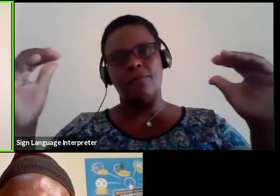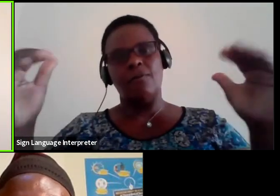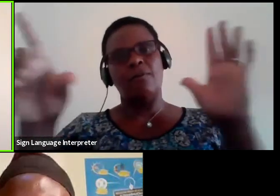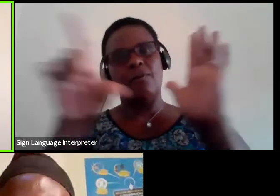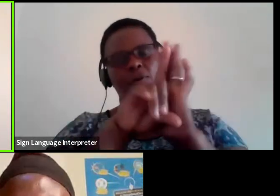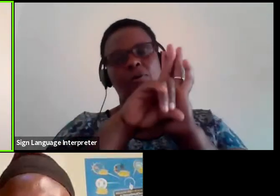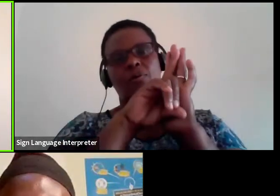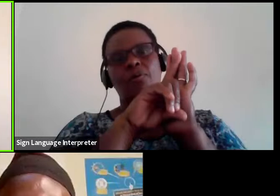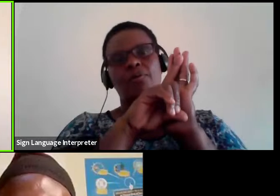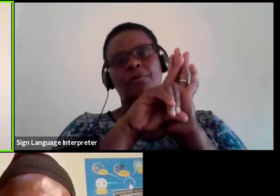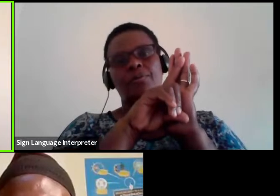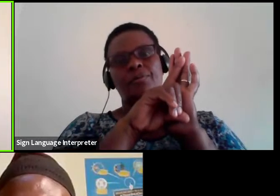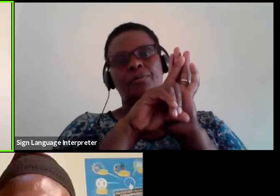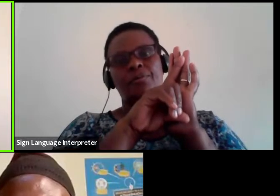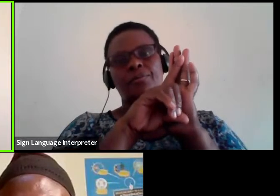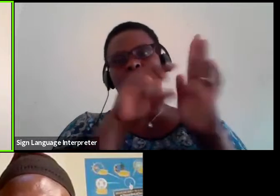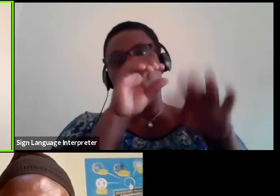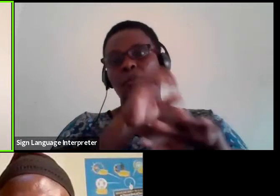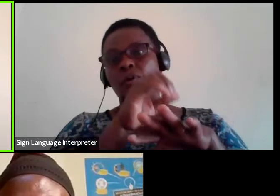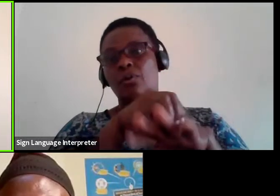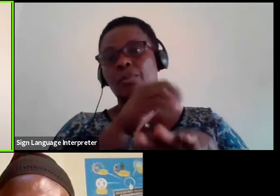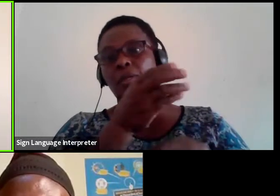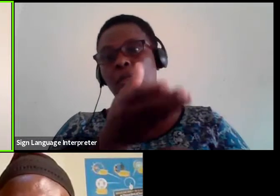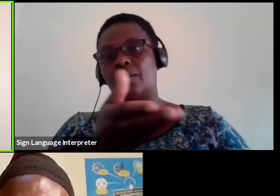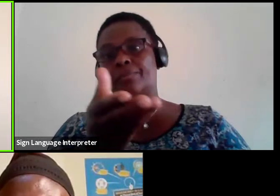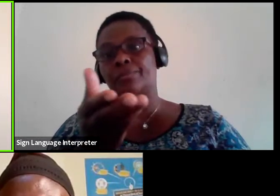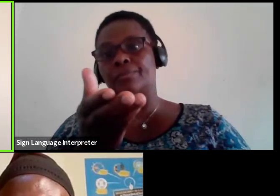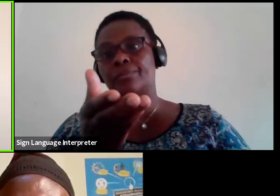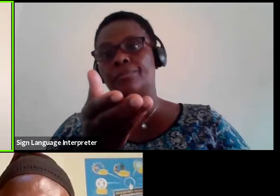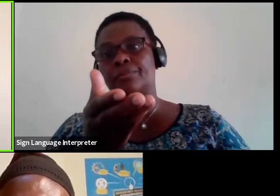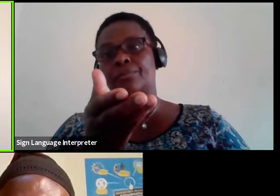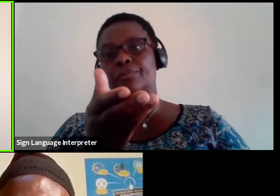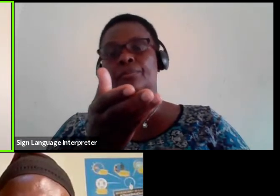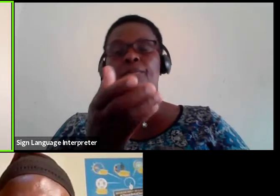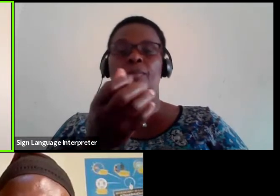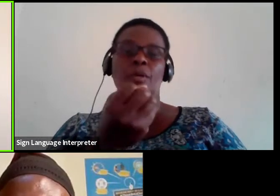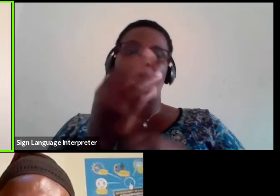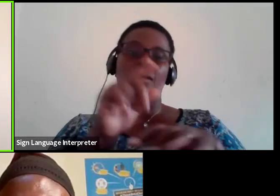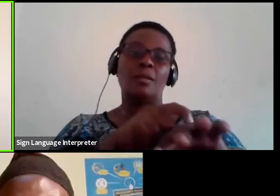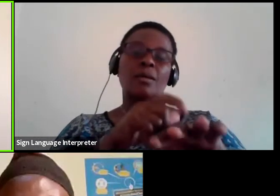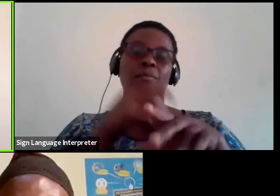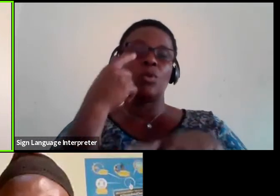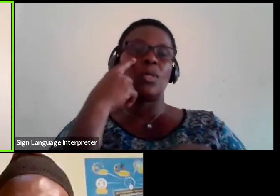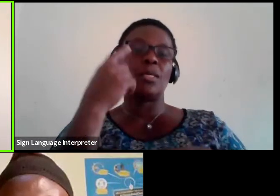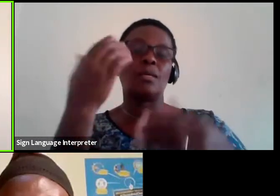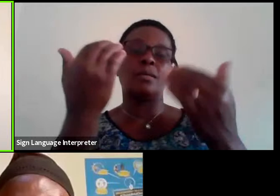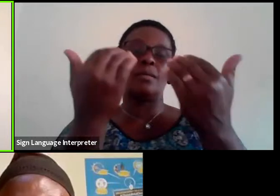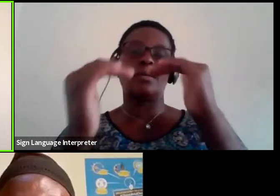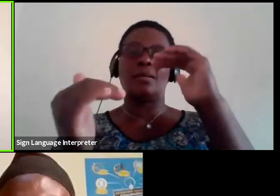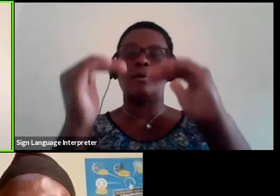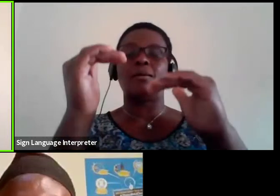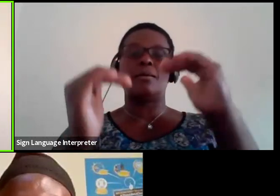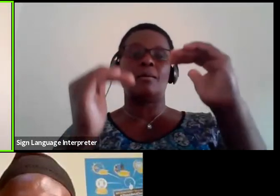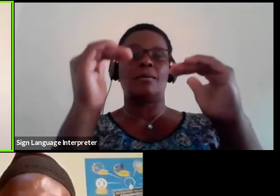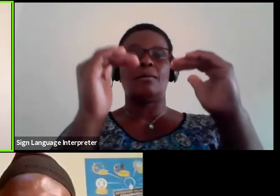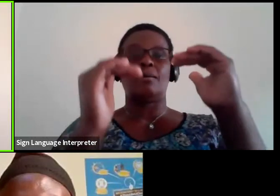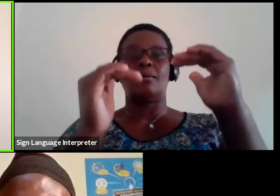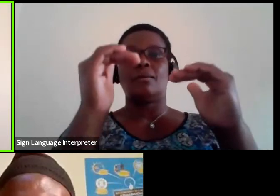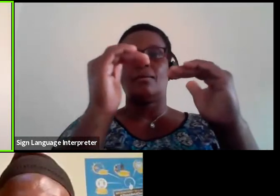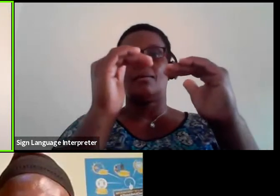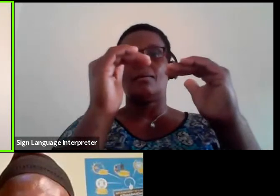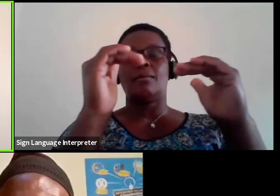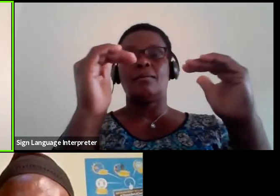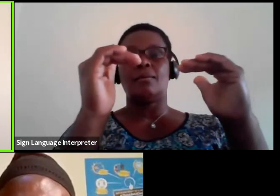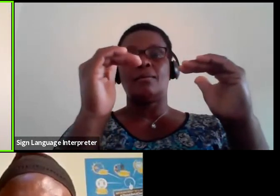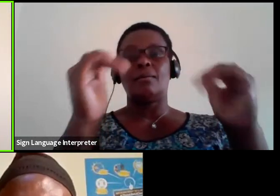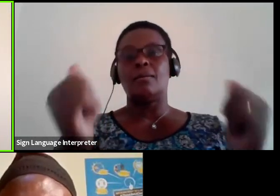we always see double standards based on the actors involved. For example, in Cameroon, I hadn't seen this part. For example,